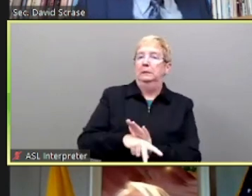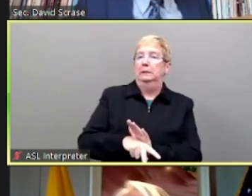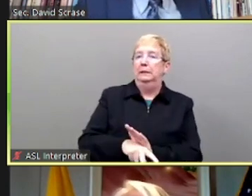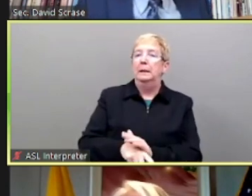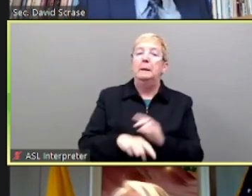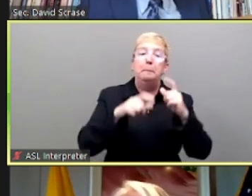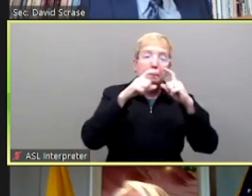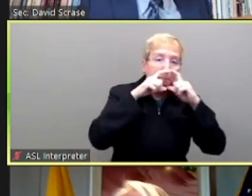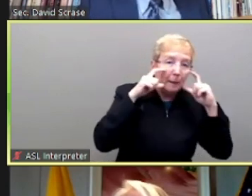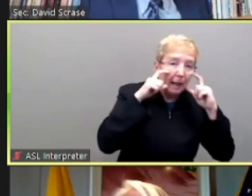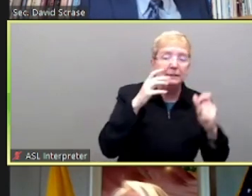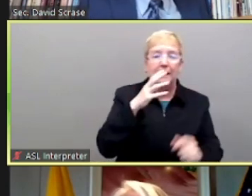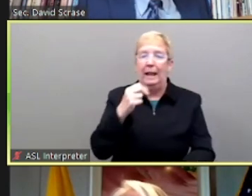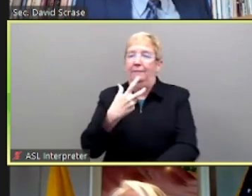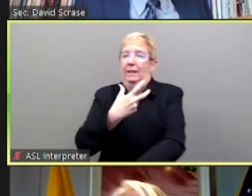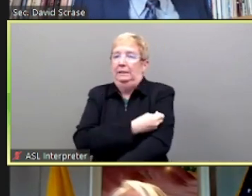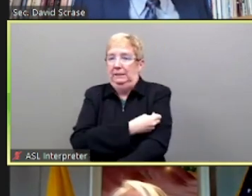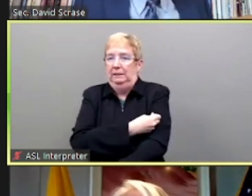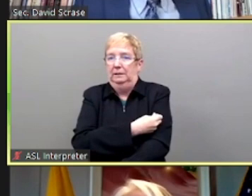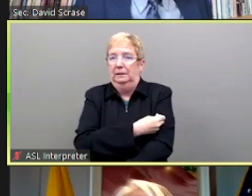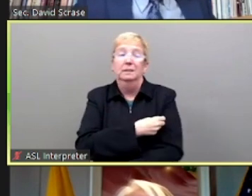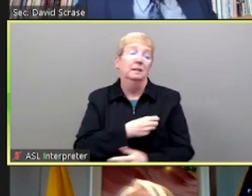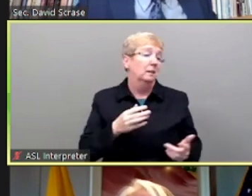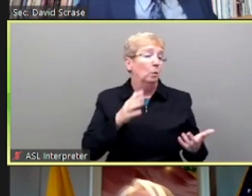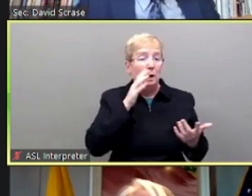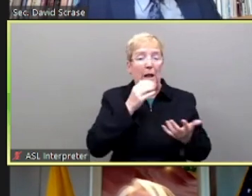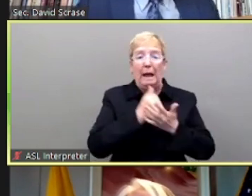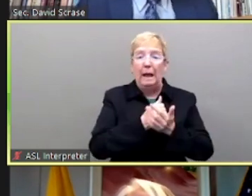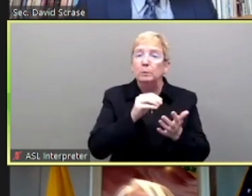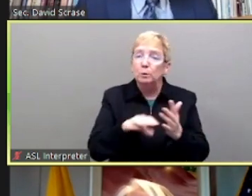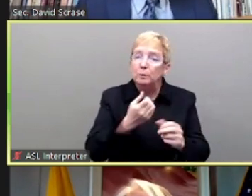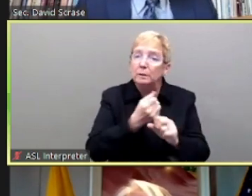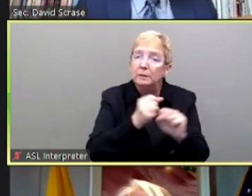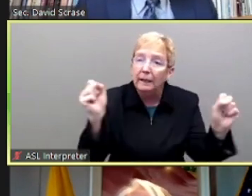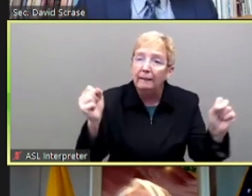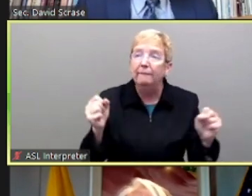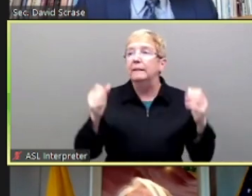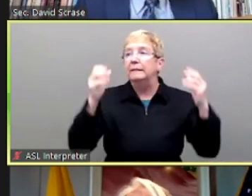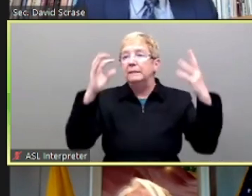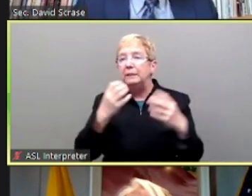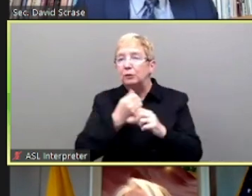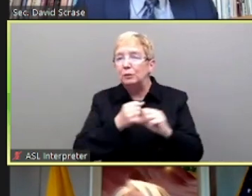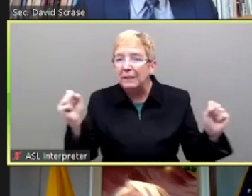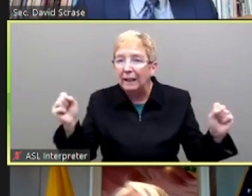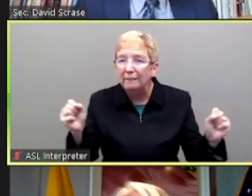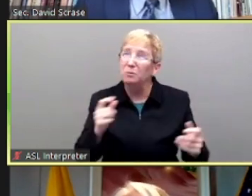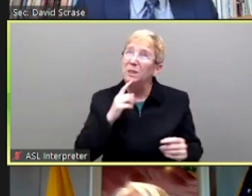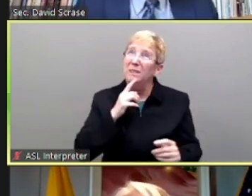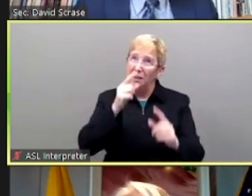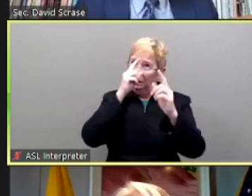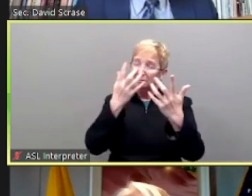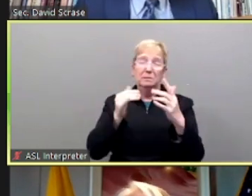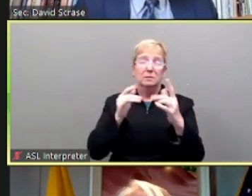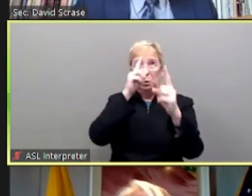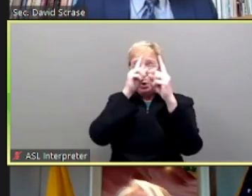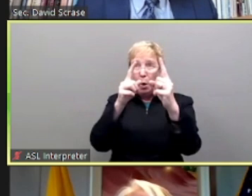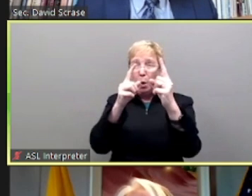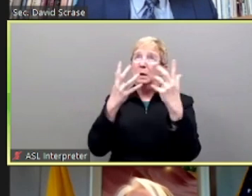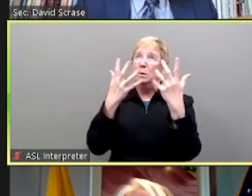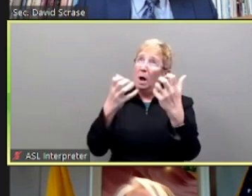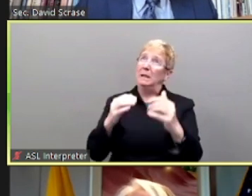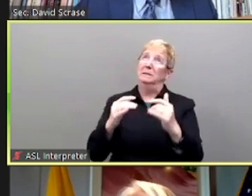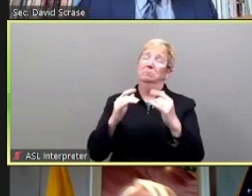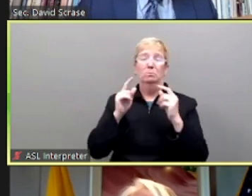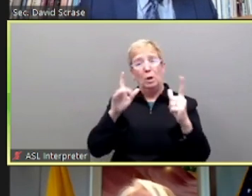and vaccines keep students and educators safe. Safe in-person learning is the gold standard. We're going to